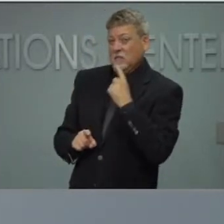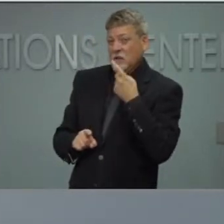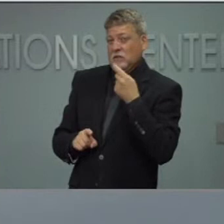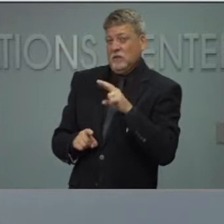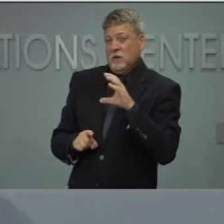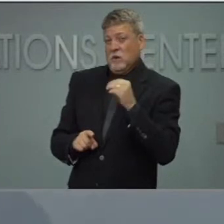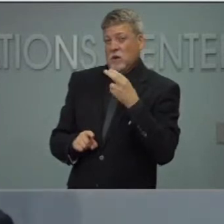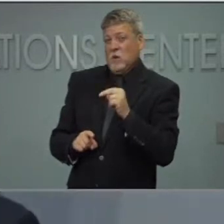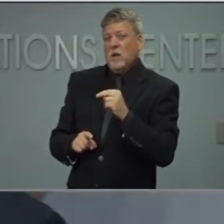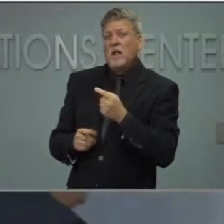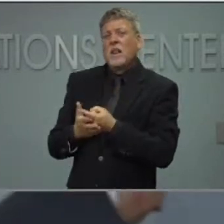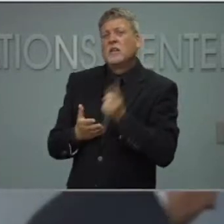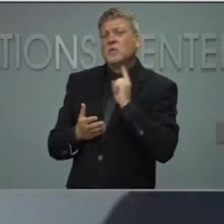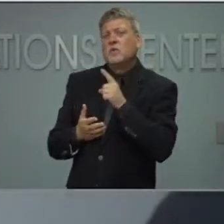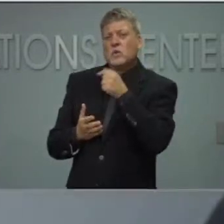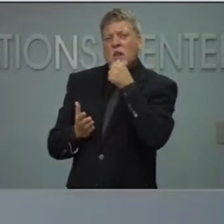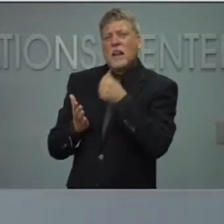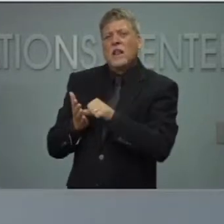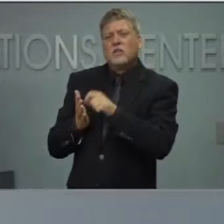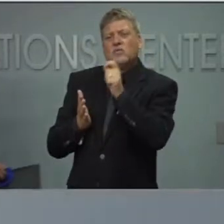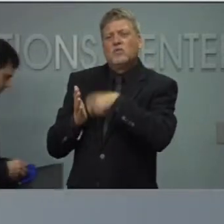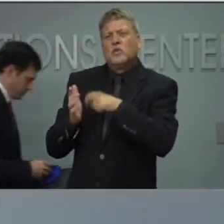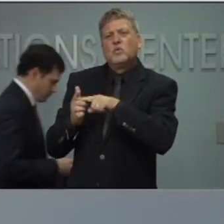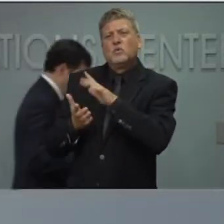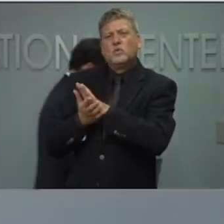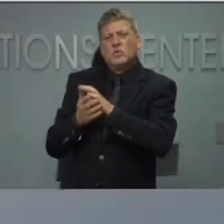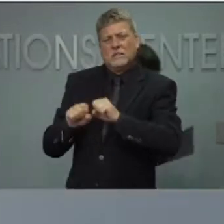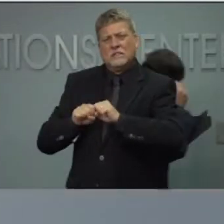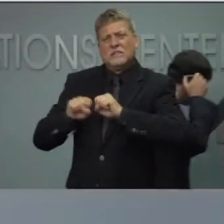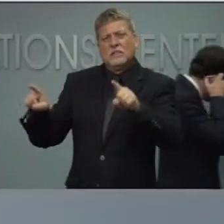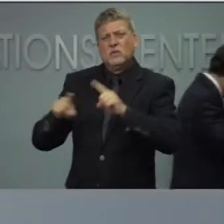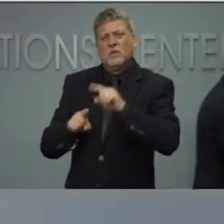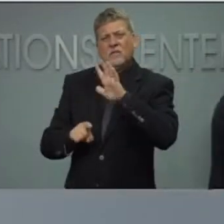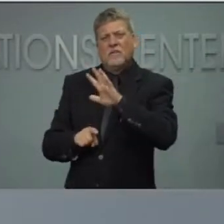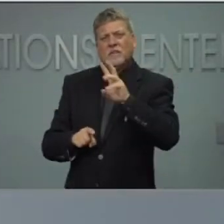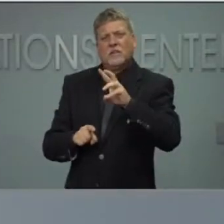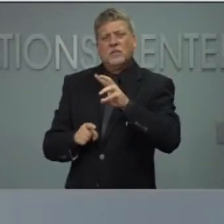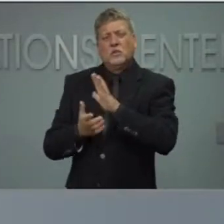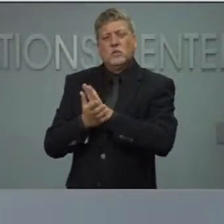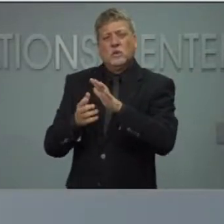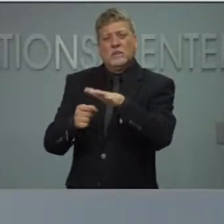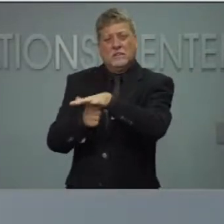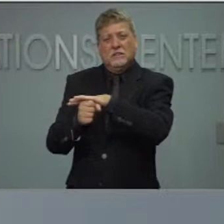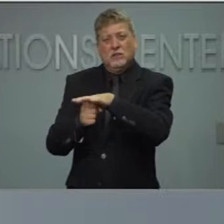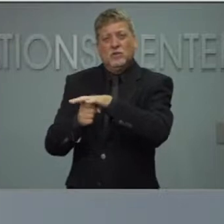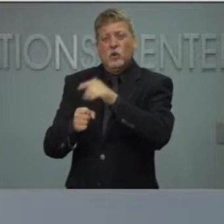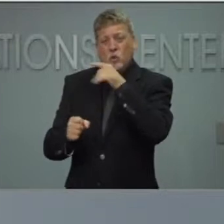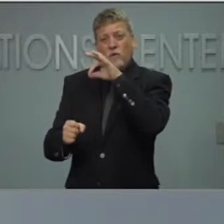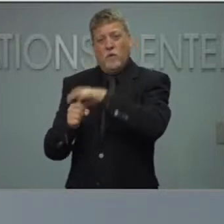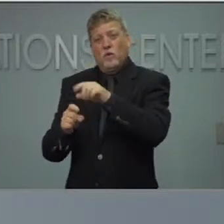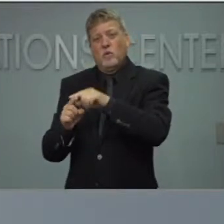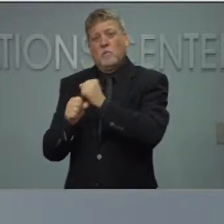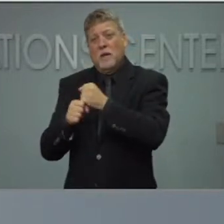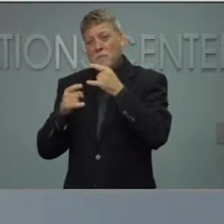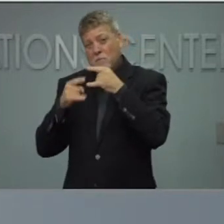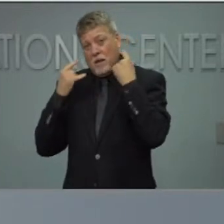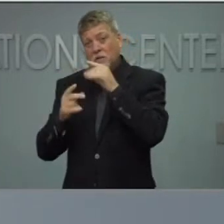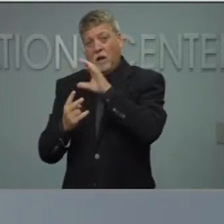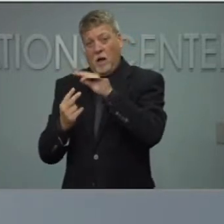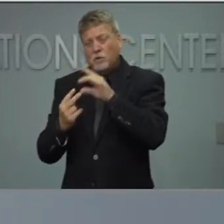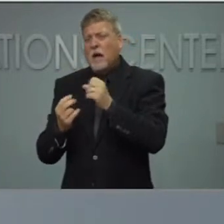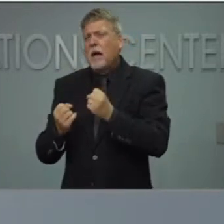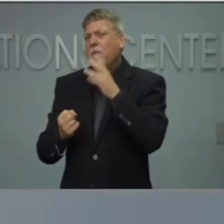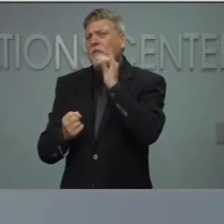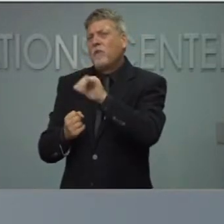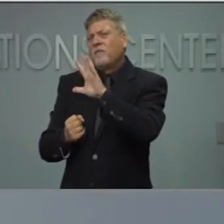week, that letter to schools was sent to, I believe, 56 school districts that had voted to make masks optional. Do you know how many have reversed course and how